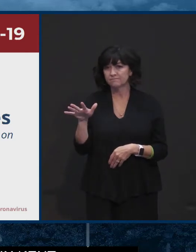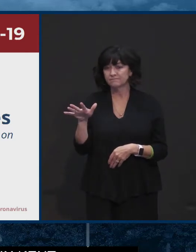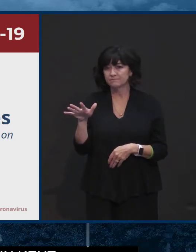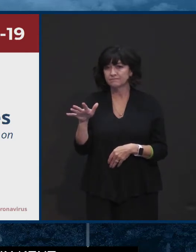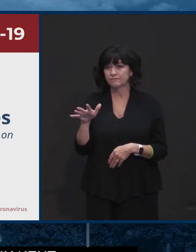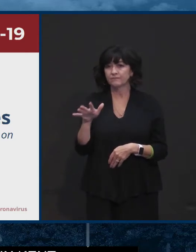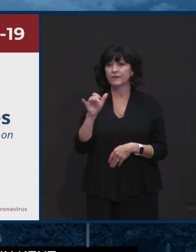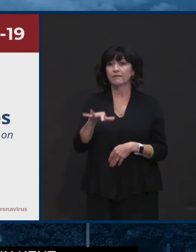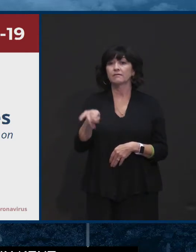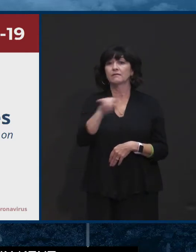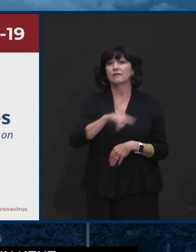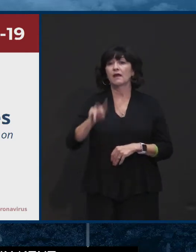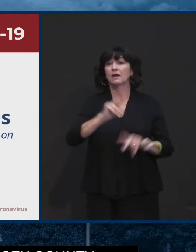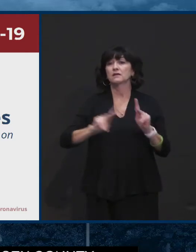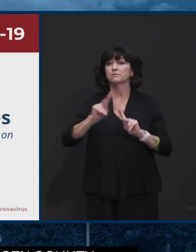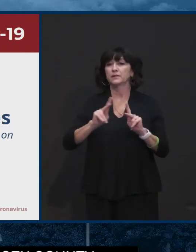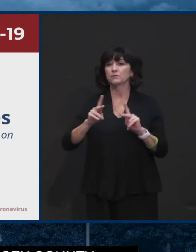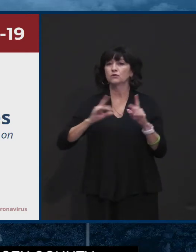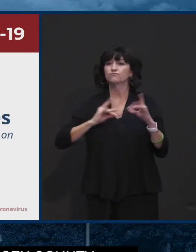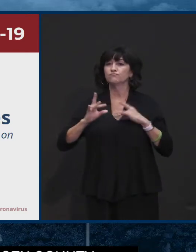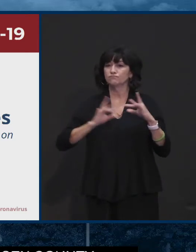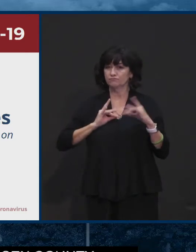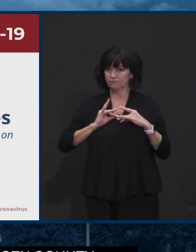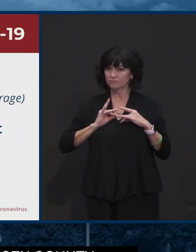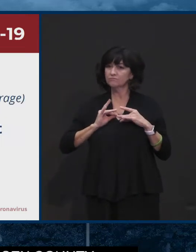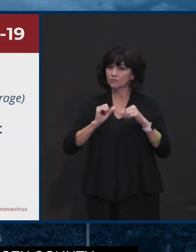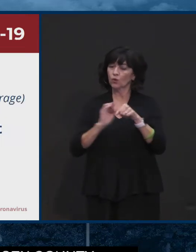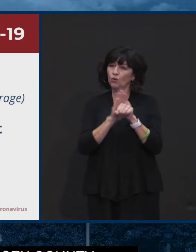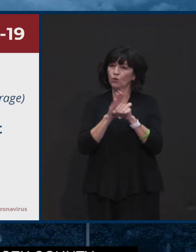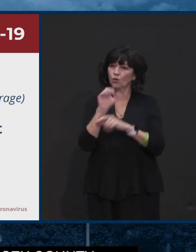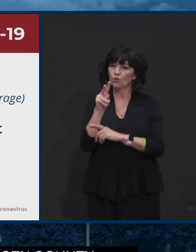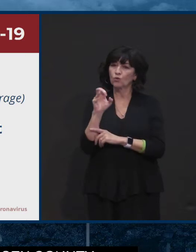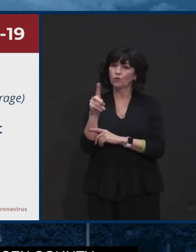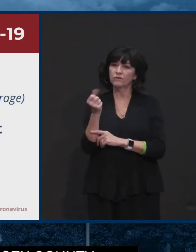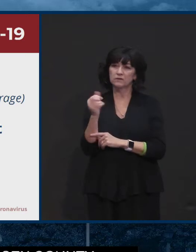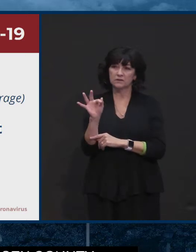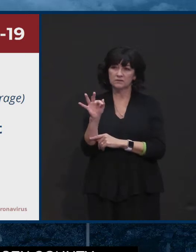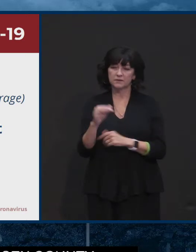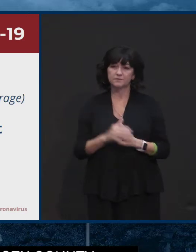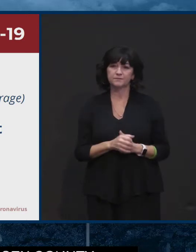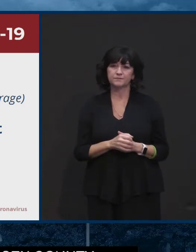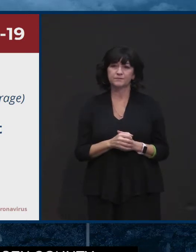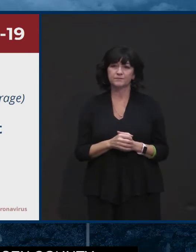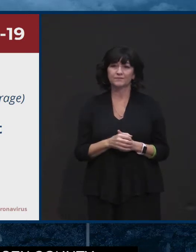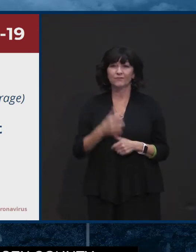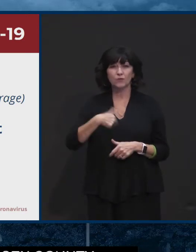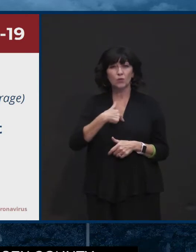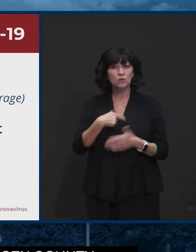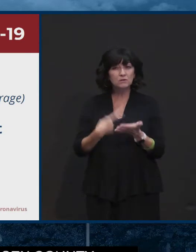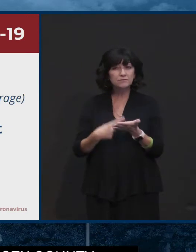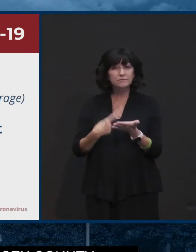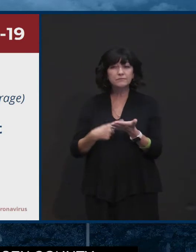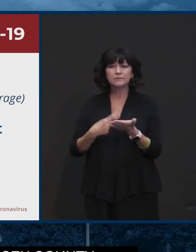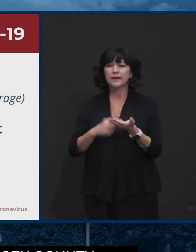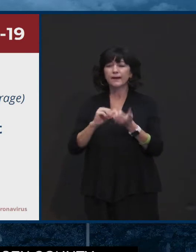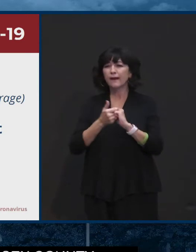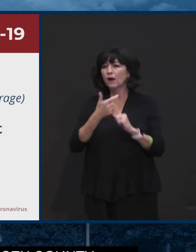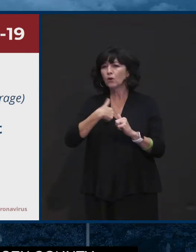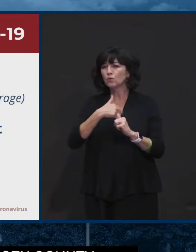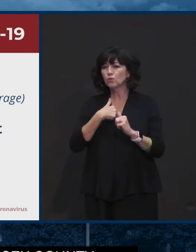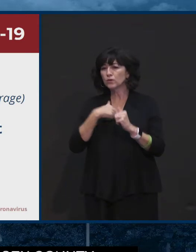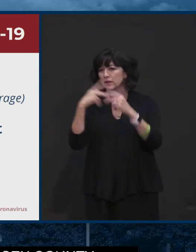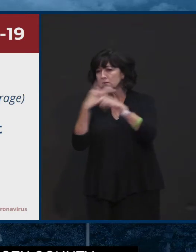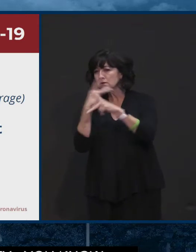8,200 positive cases there in Sussex County. You know, we've been talking about the change in the way we do the calculation